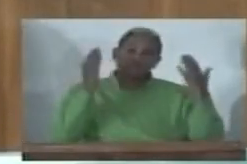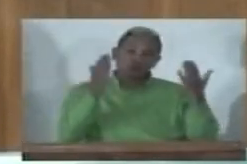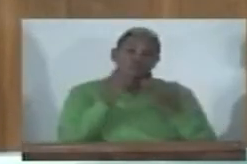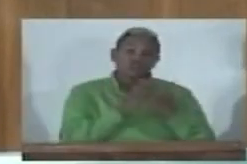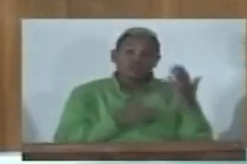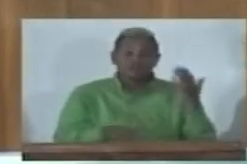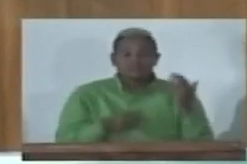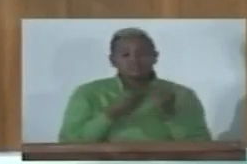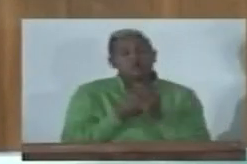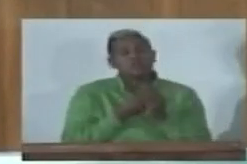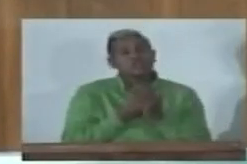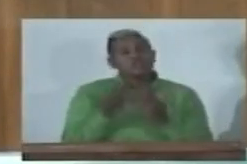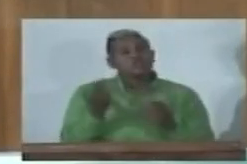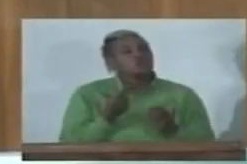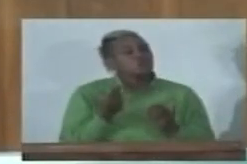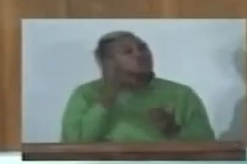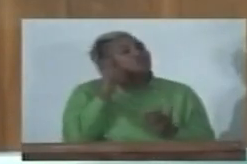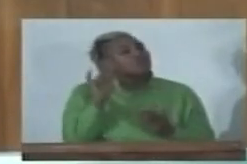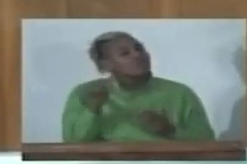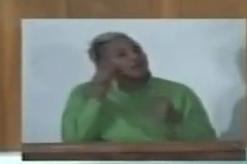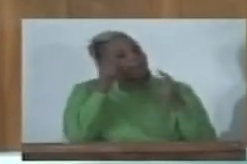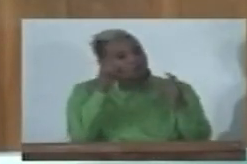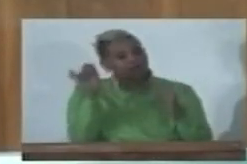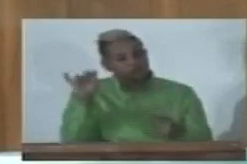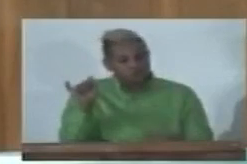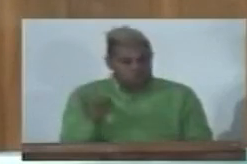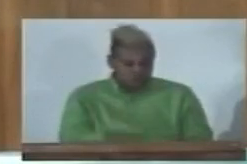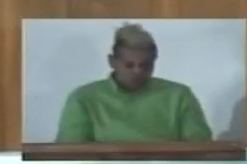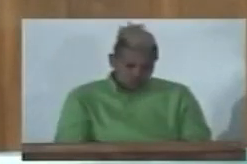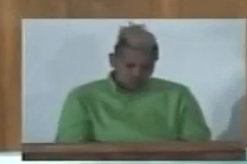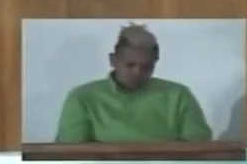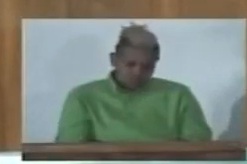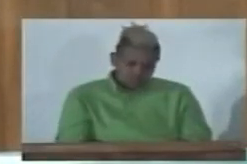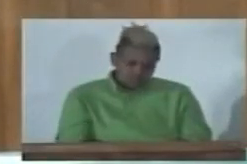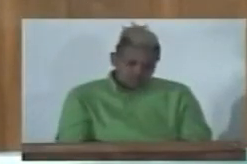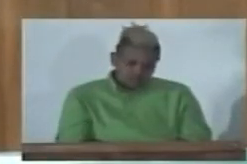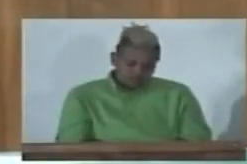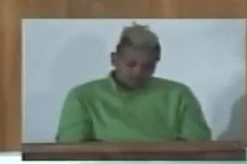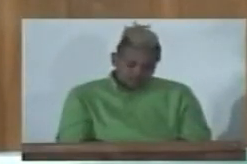be utilized for that purpose as well. That being said,